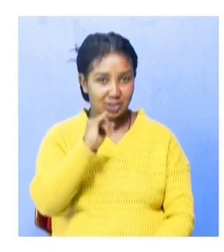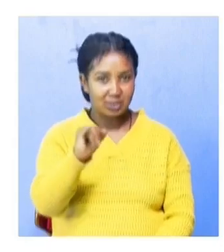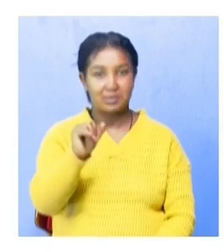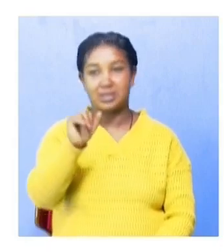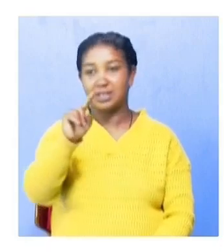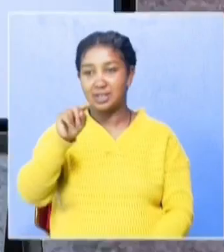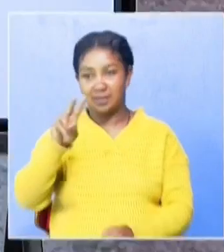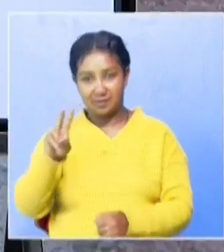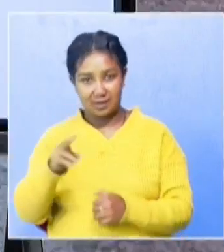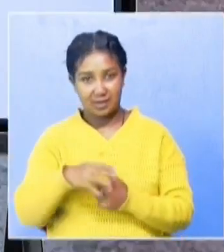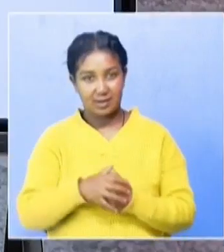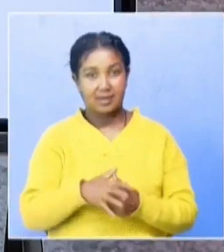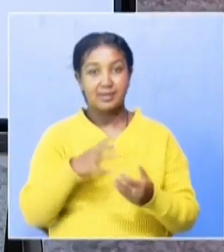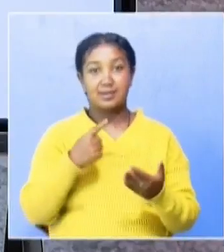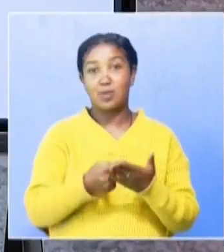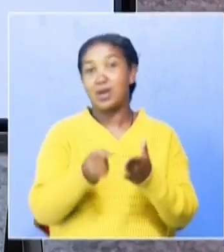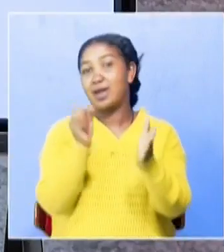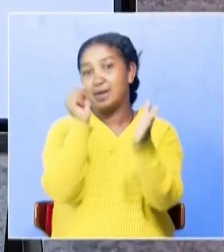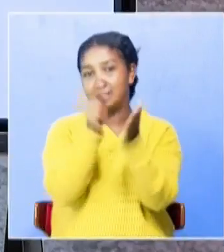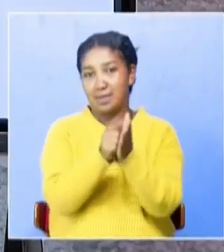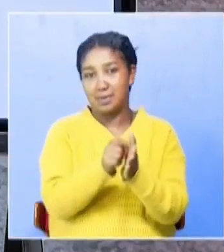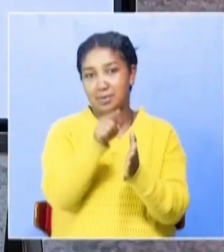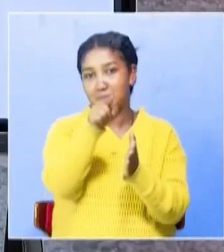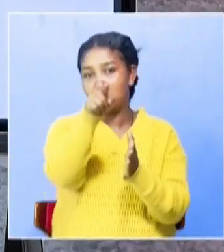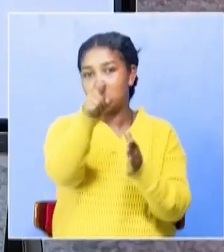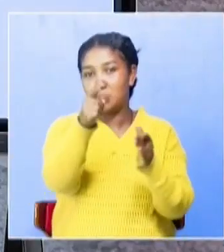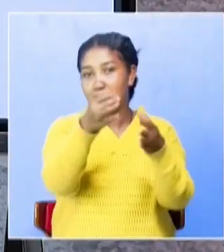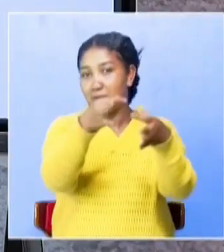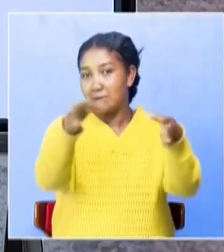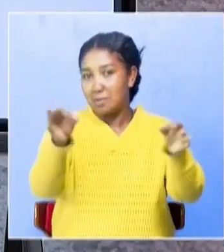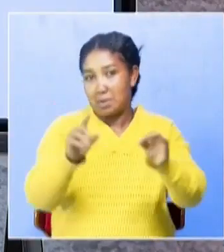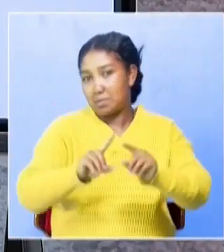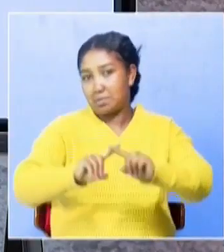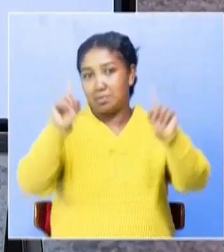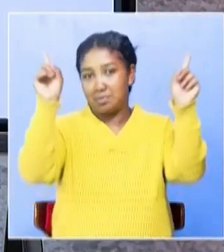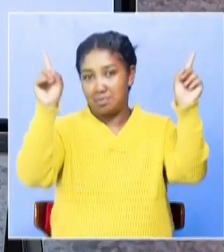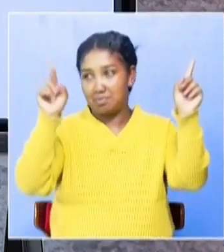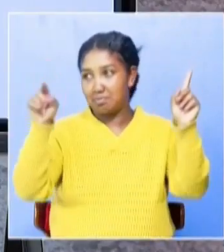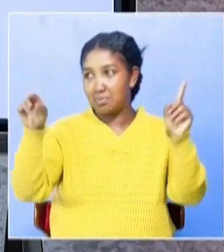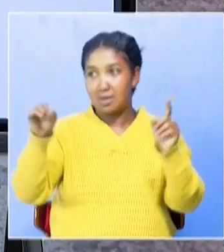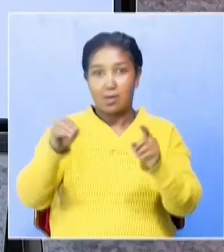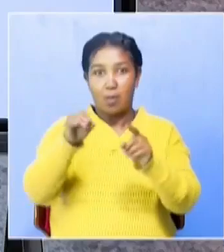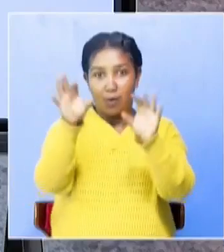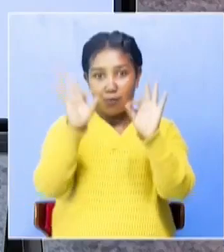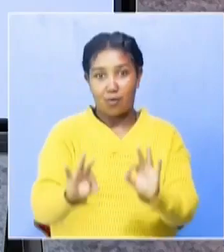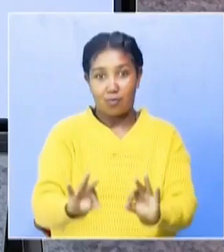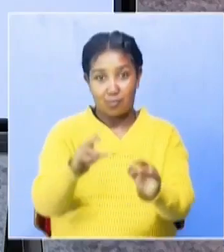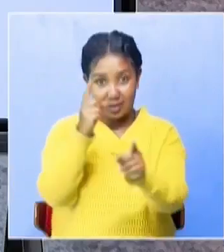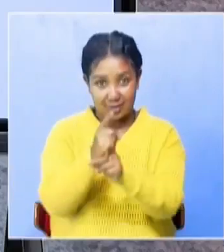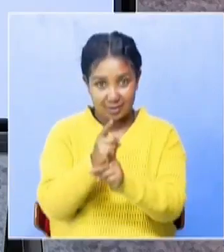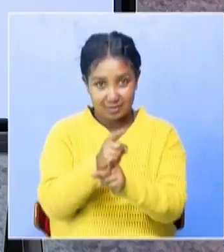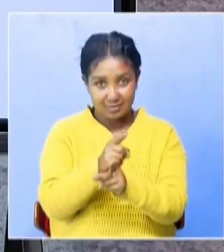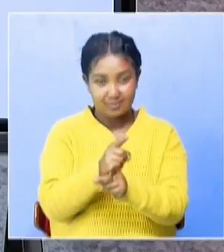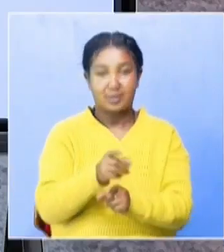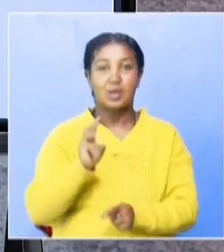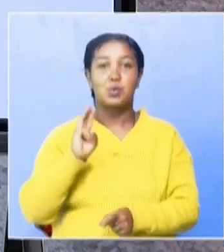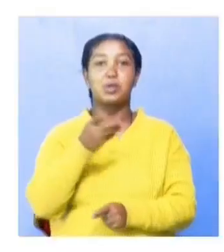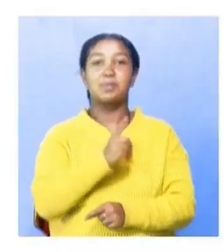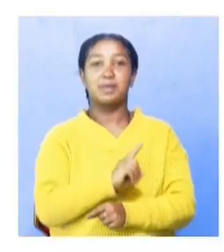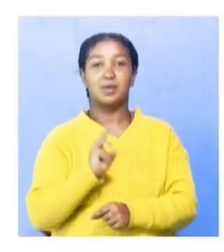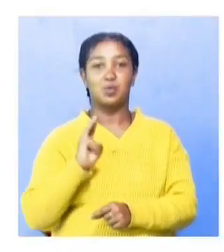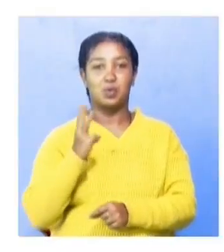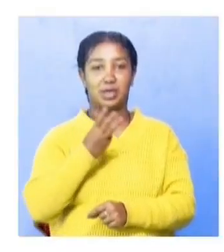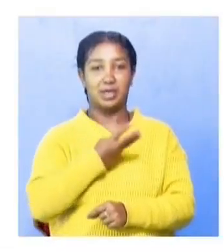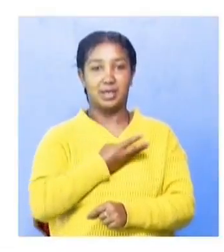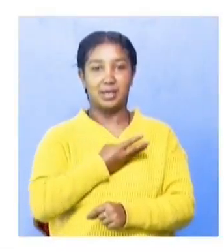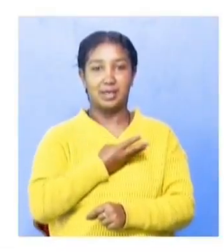TV. This one is the example. Yours can be right if you're following this structure. What about we?